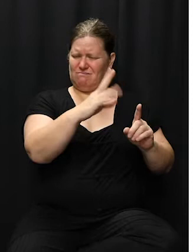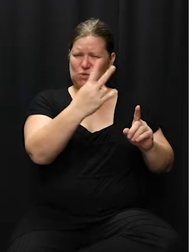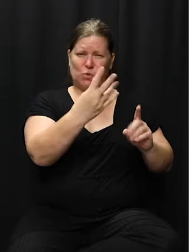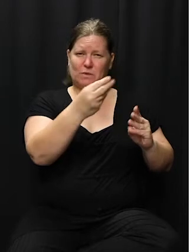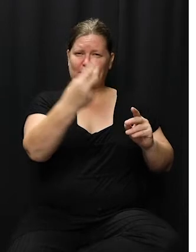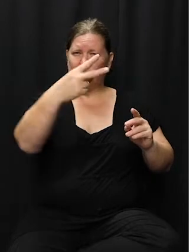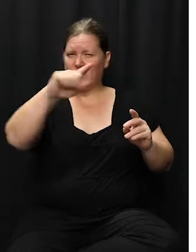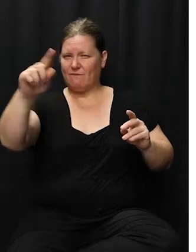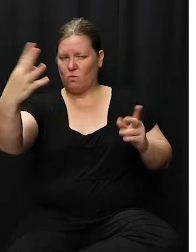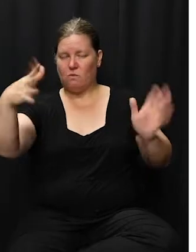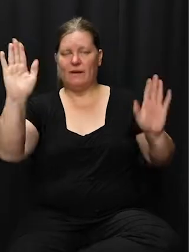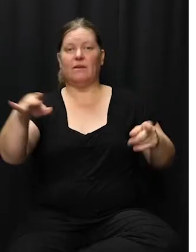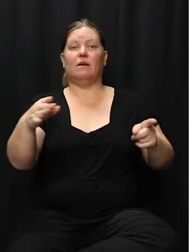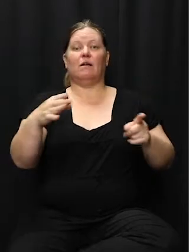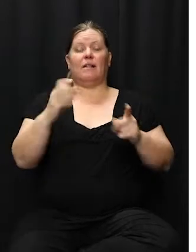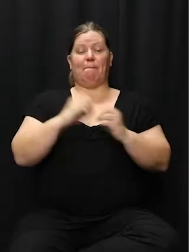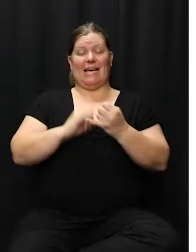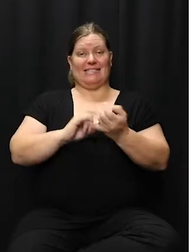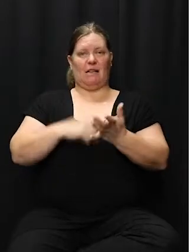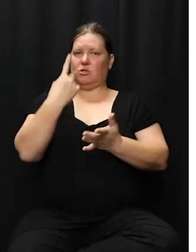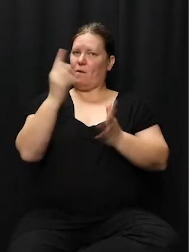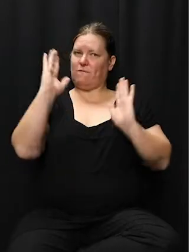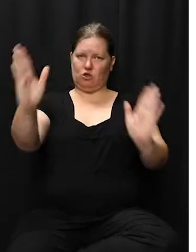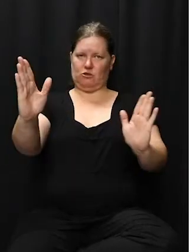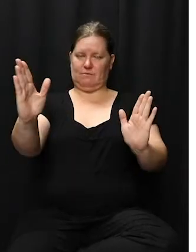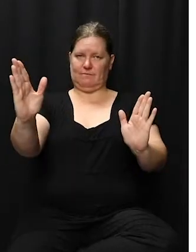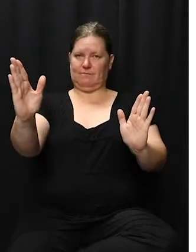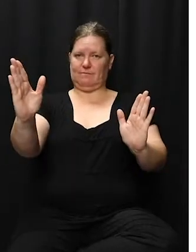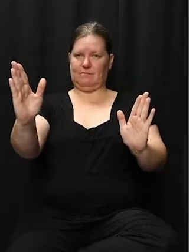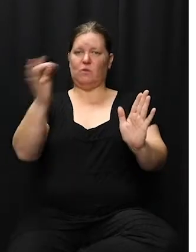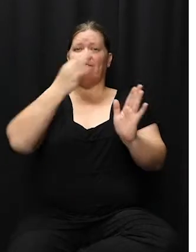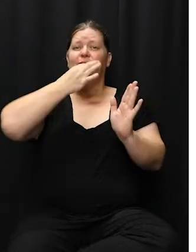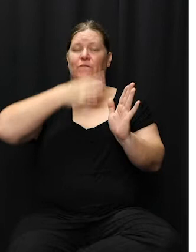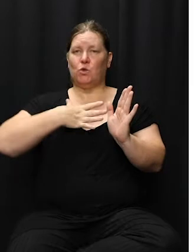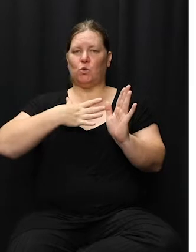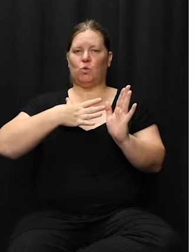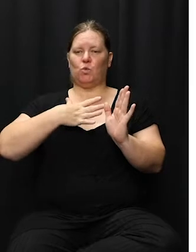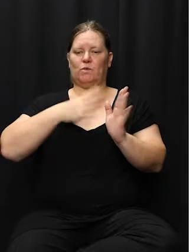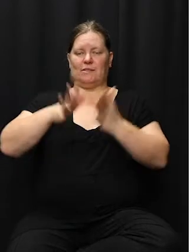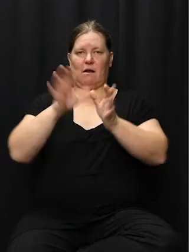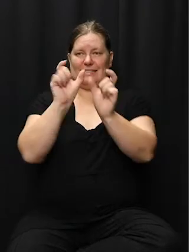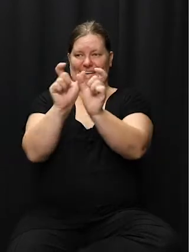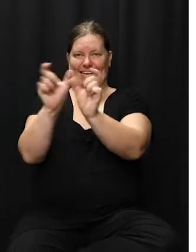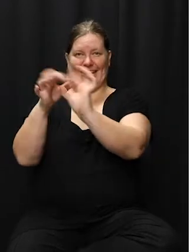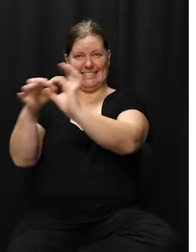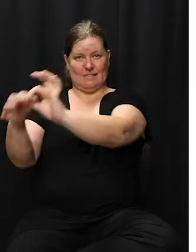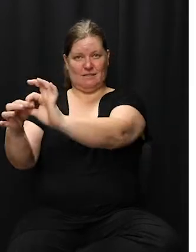something like that, 2 versions. But the BSL one, there's just one. And there's a few connected signs, but mostly it's individual words,